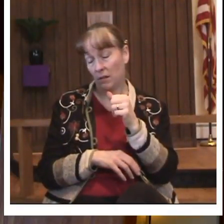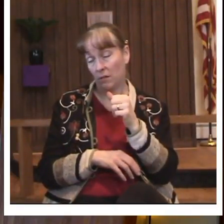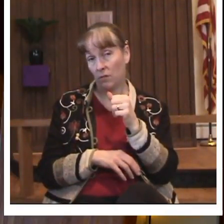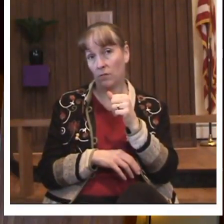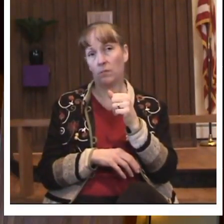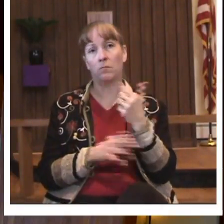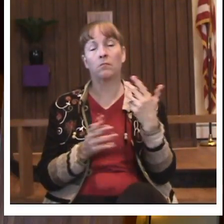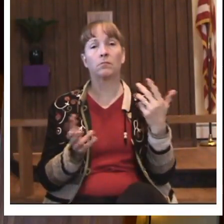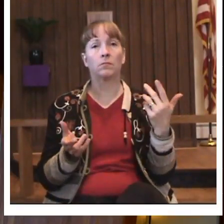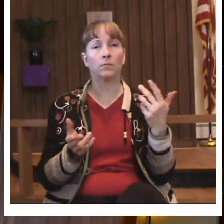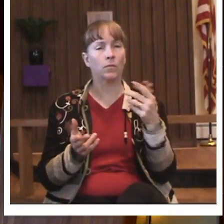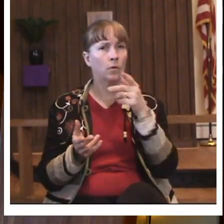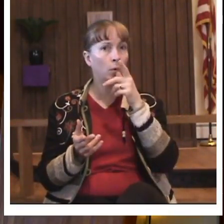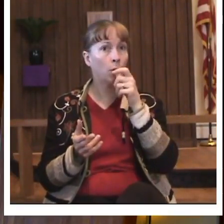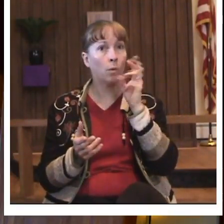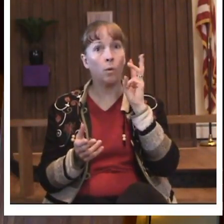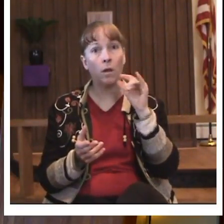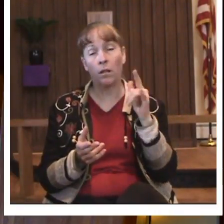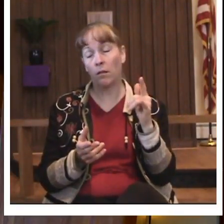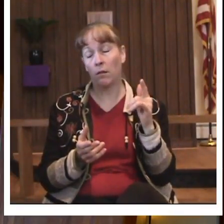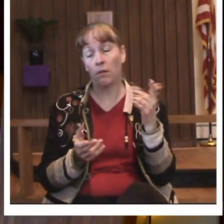tradition, who will be?